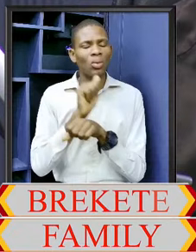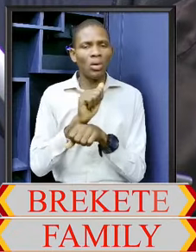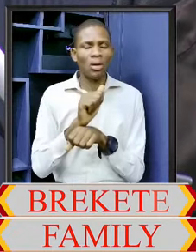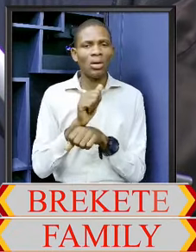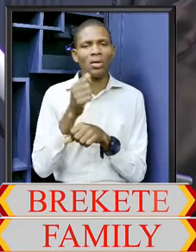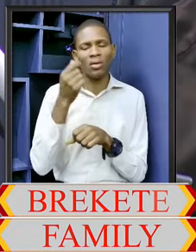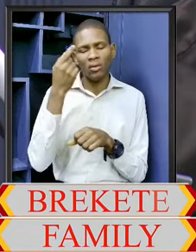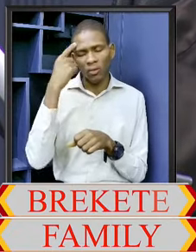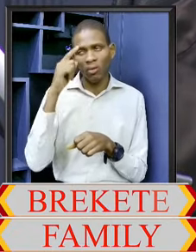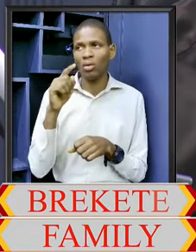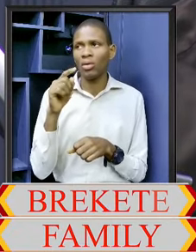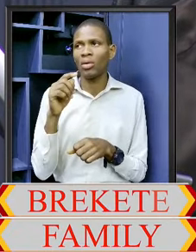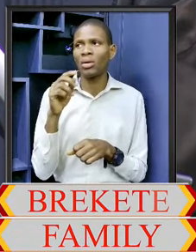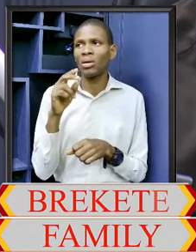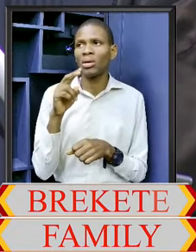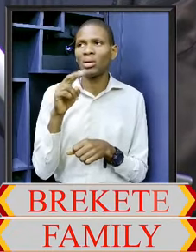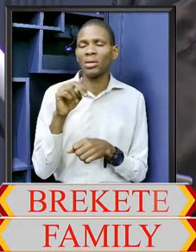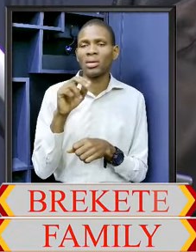where?